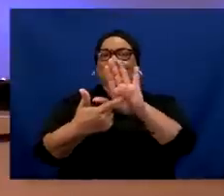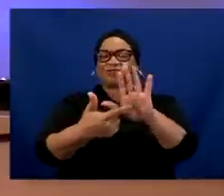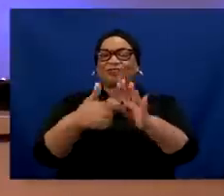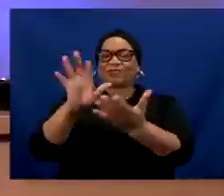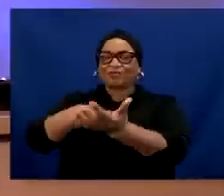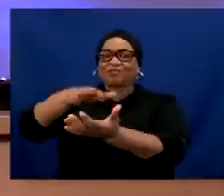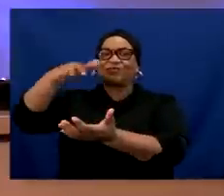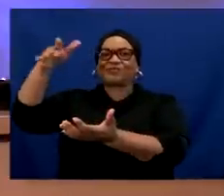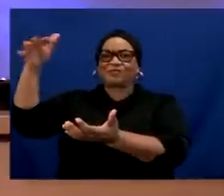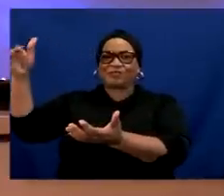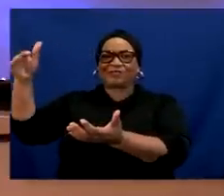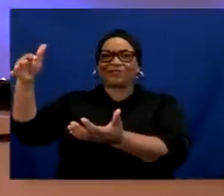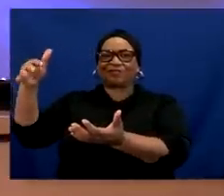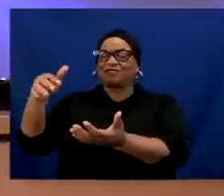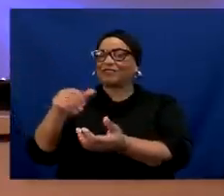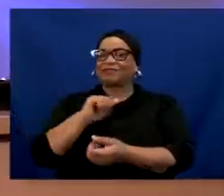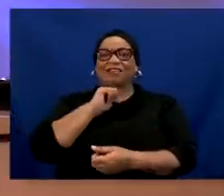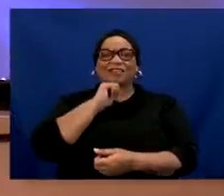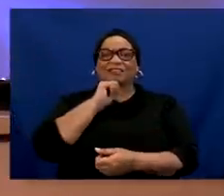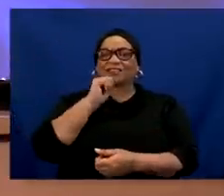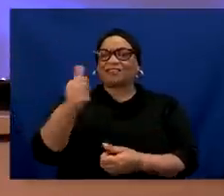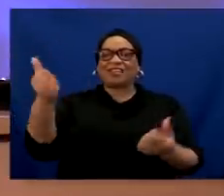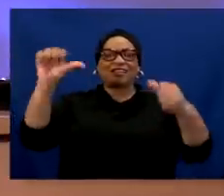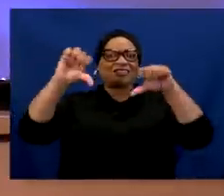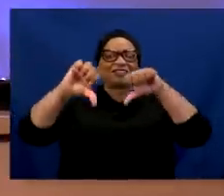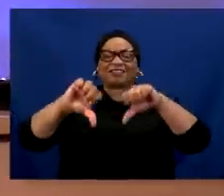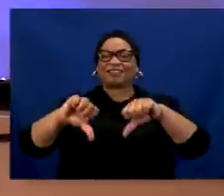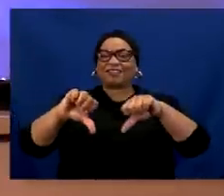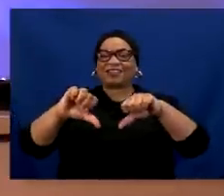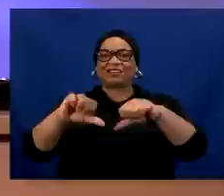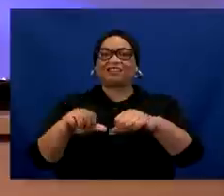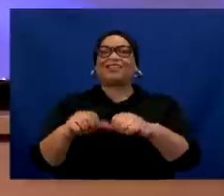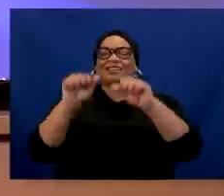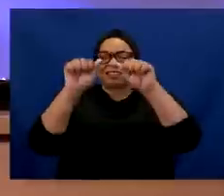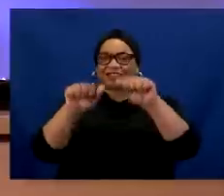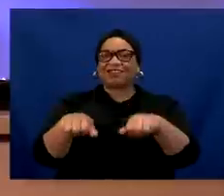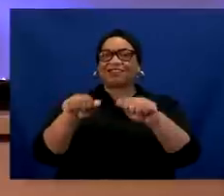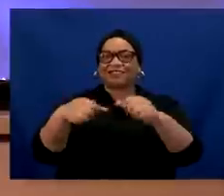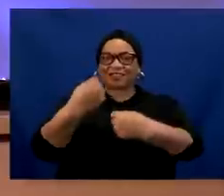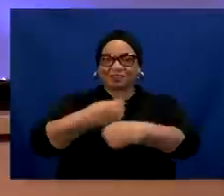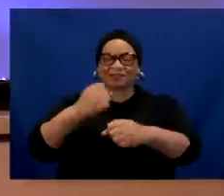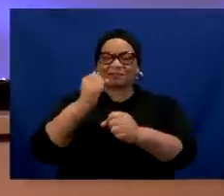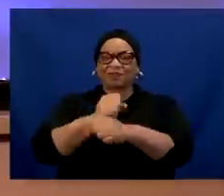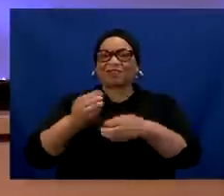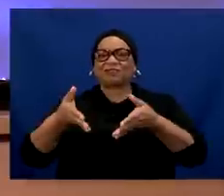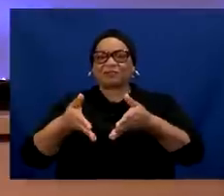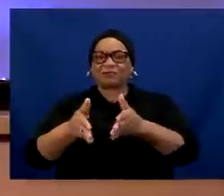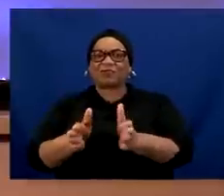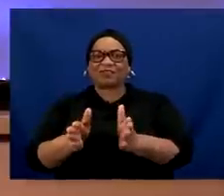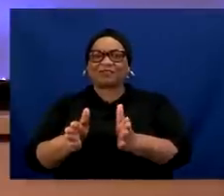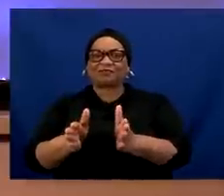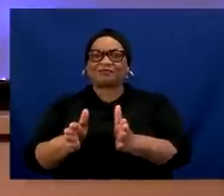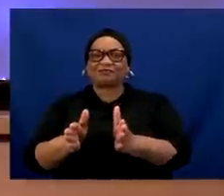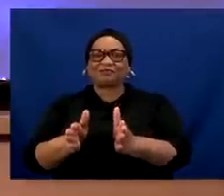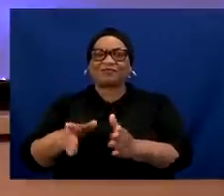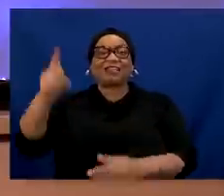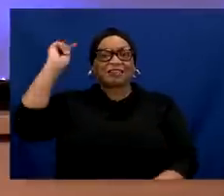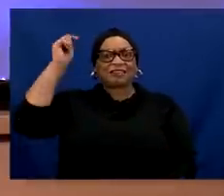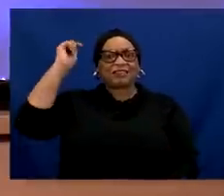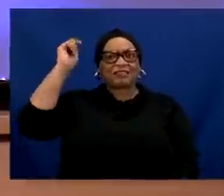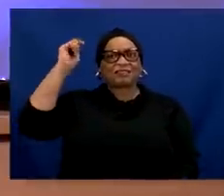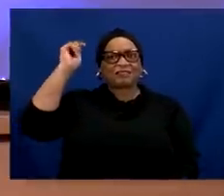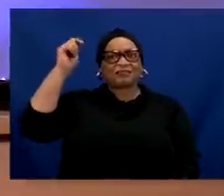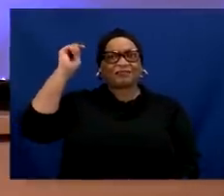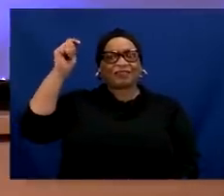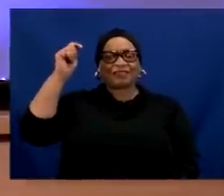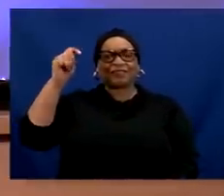glory, so that you will not deny the fact that he is able to make a way out of no way. I need somebody to testify.